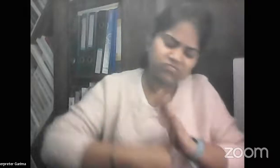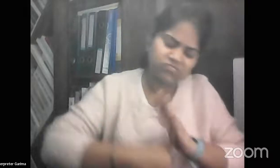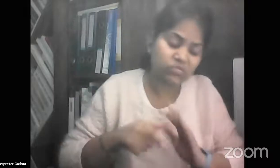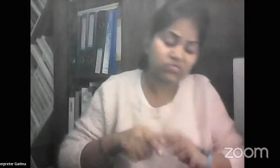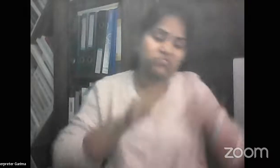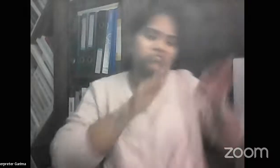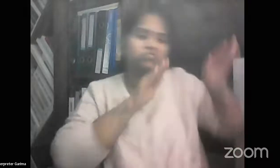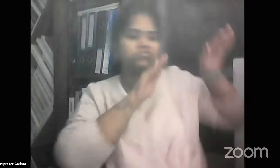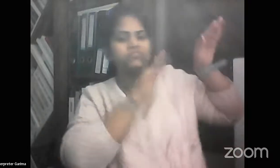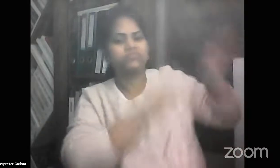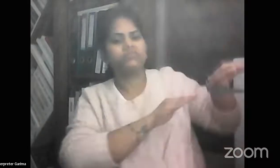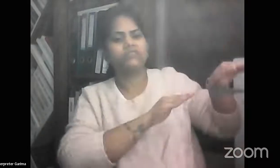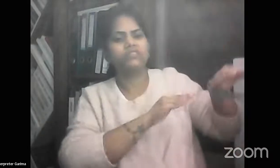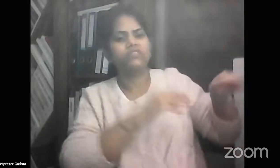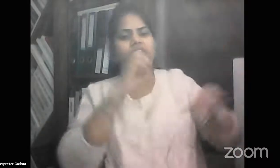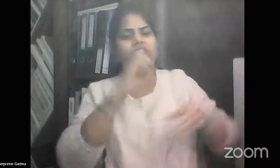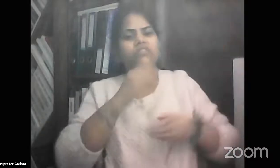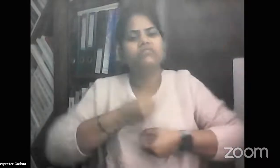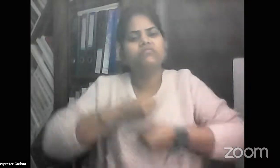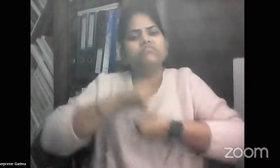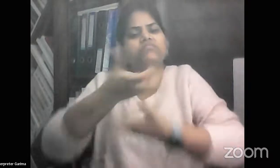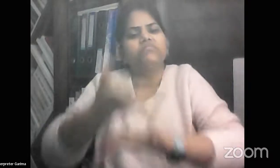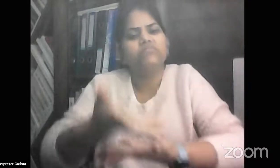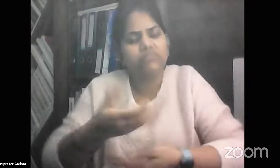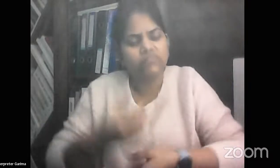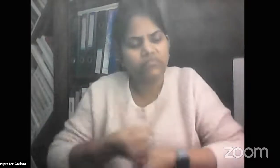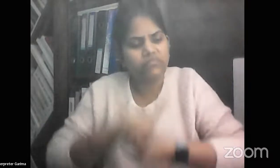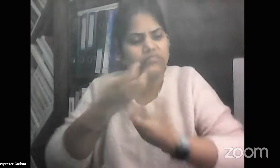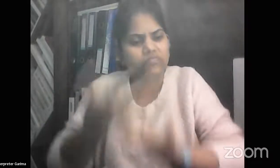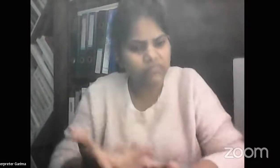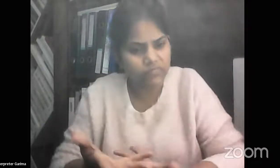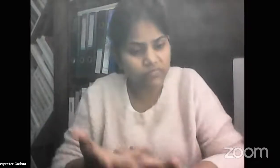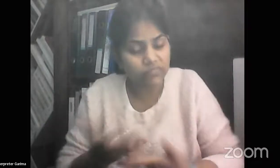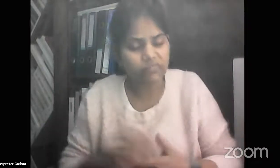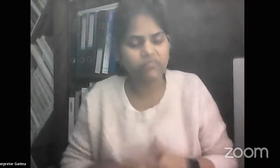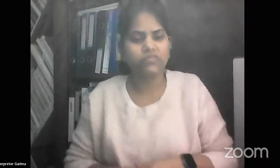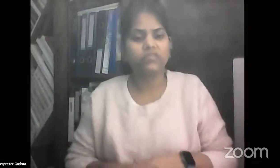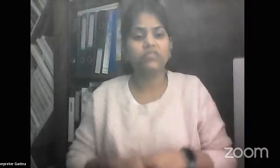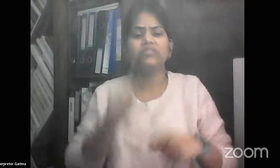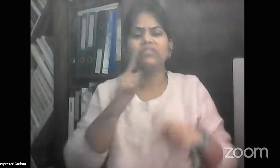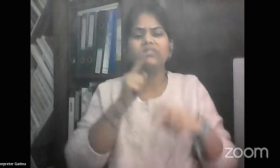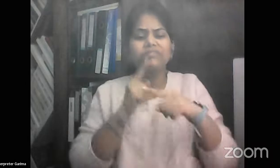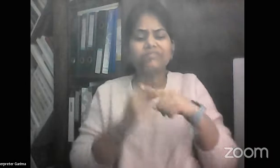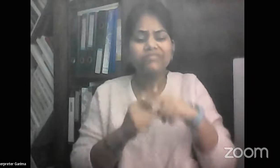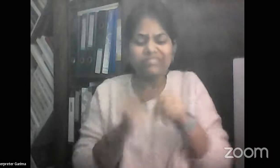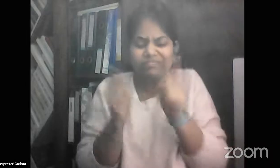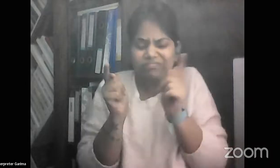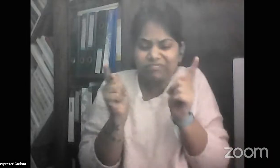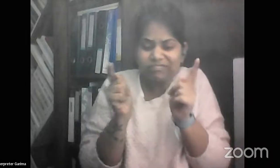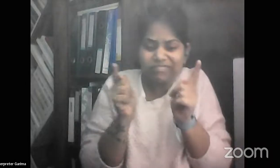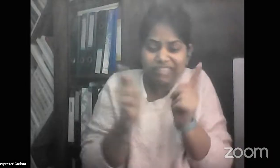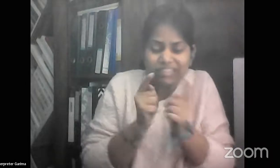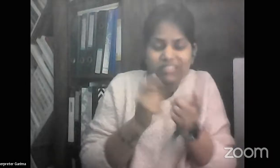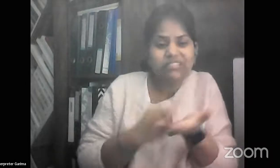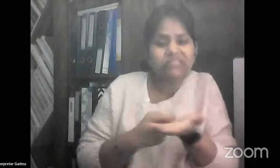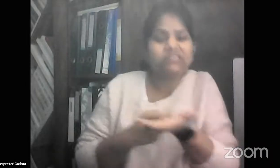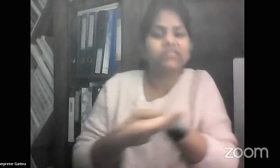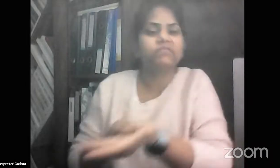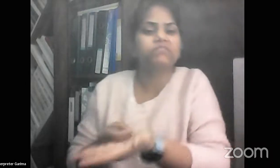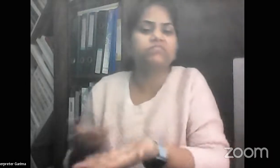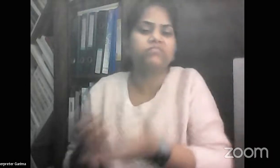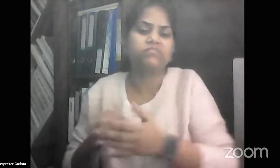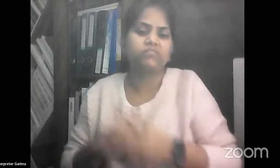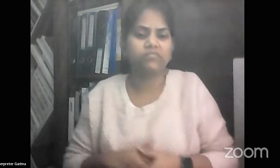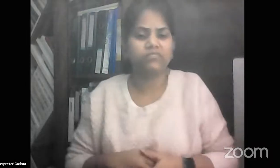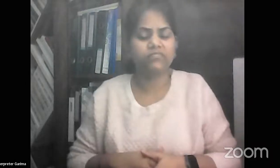on charitable organizations and but actually get very little share of dignity. So it is a